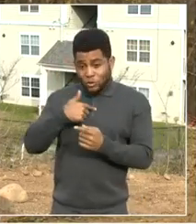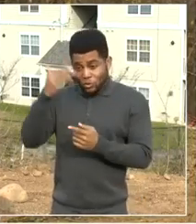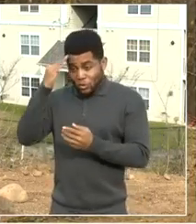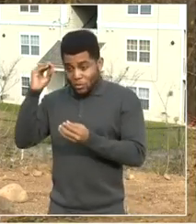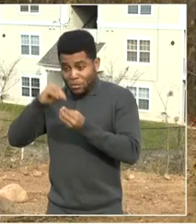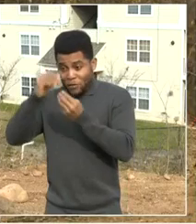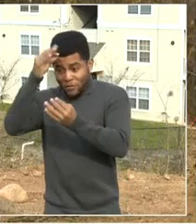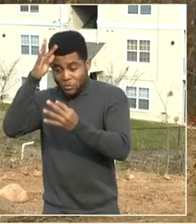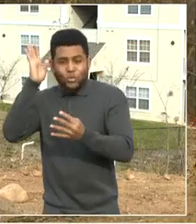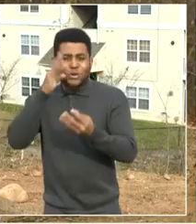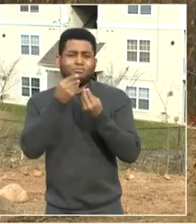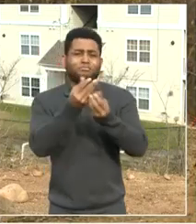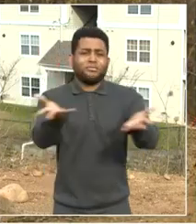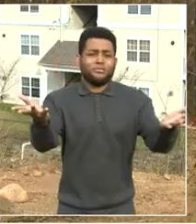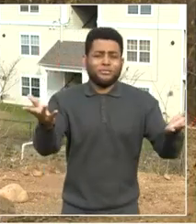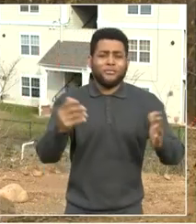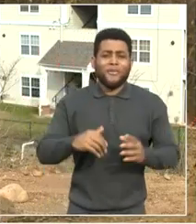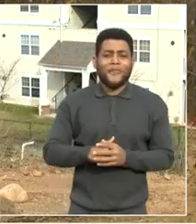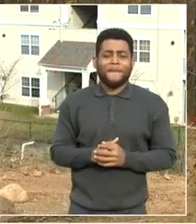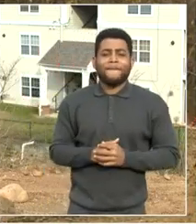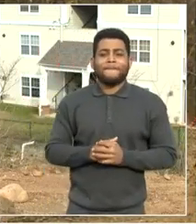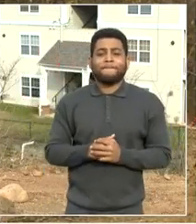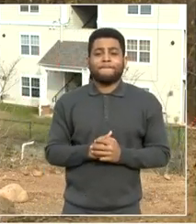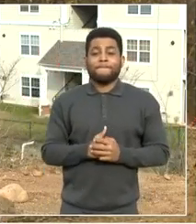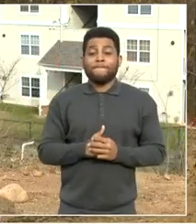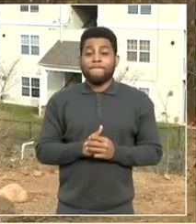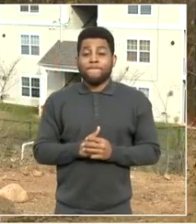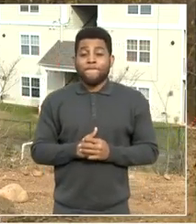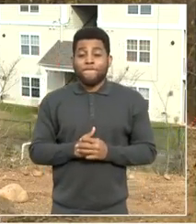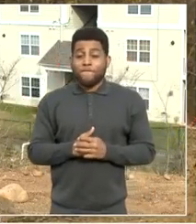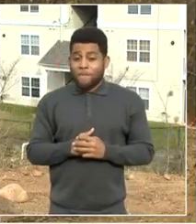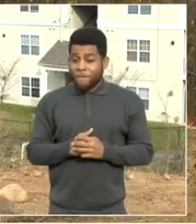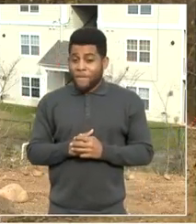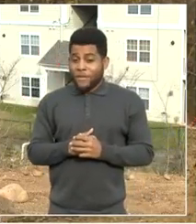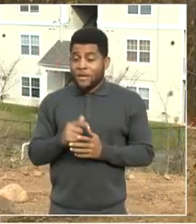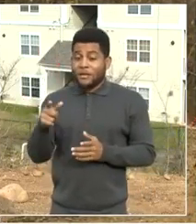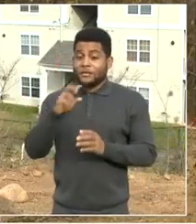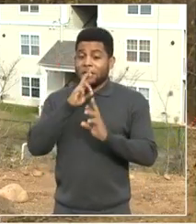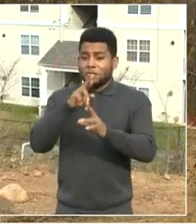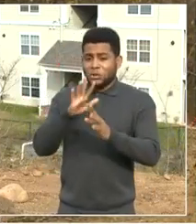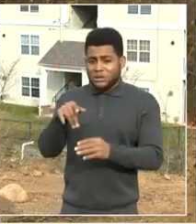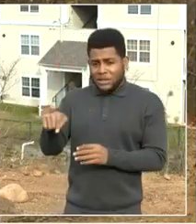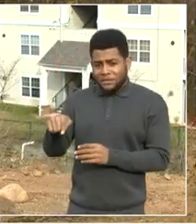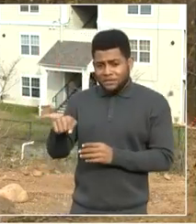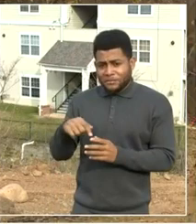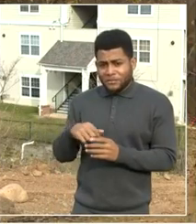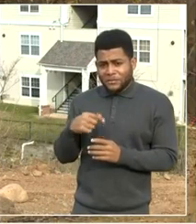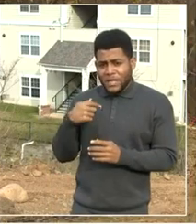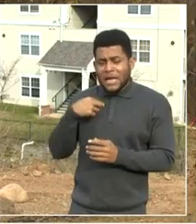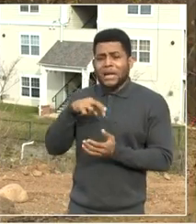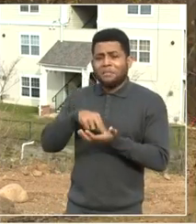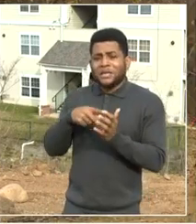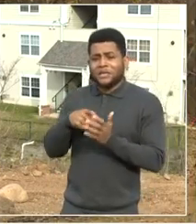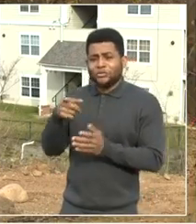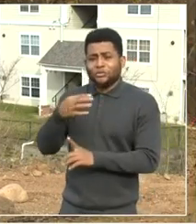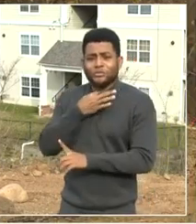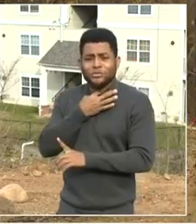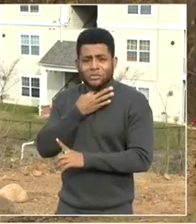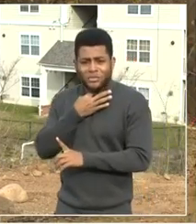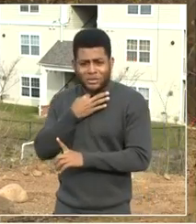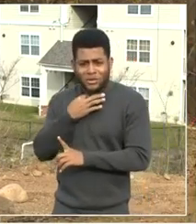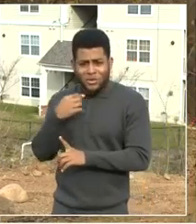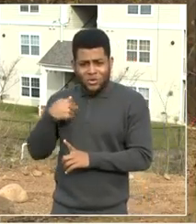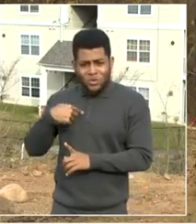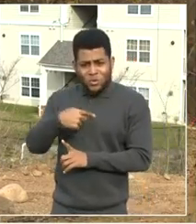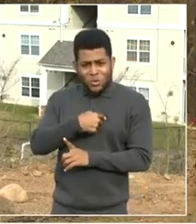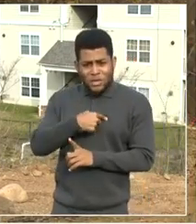district. So if I could just follow up, and I don't want to put words in your mouth, but Sure. when you say you expect that will result in changes to your response and that you're meeting